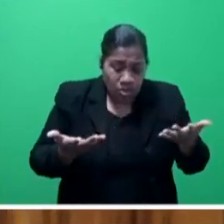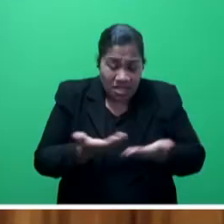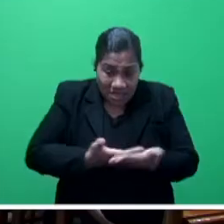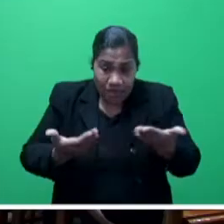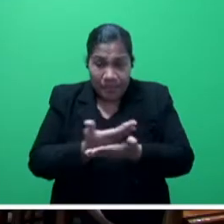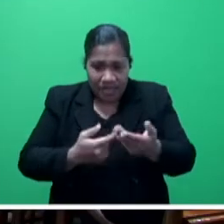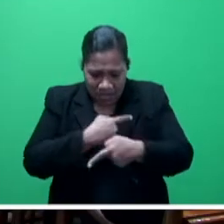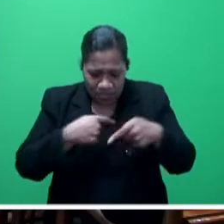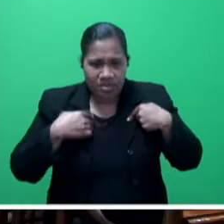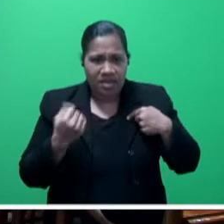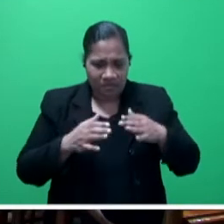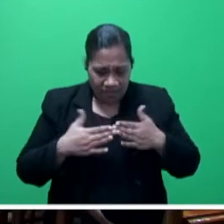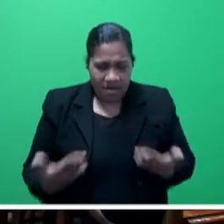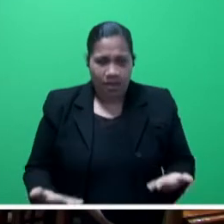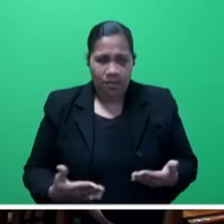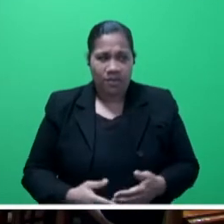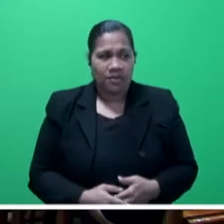now.